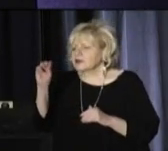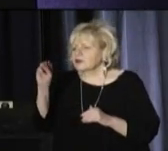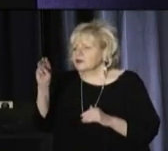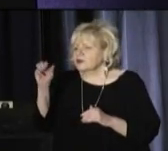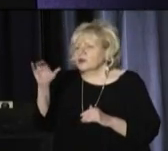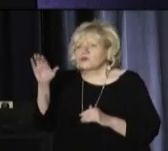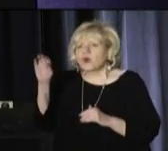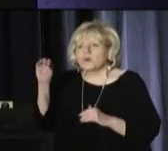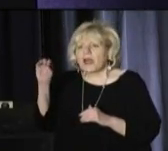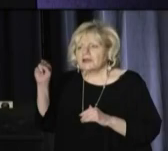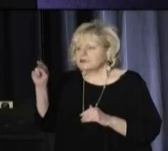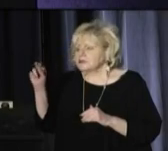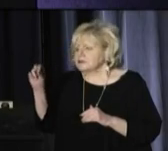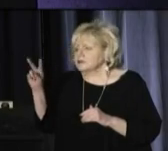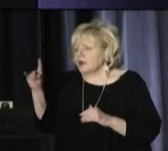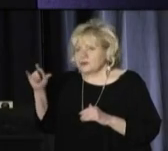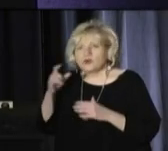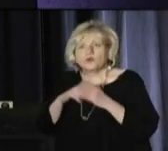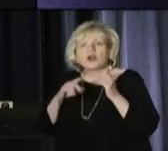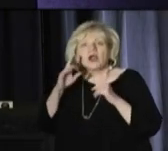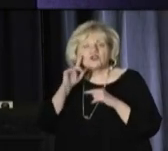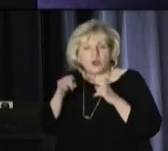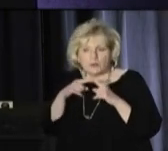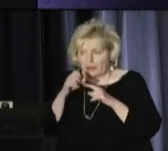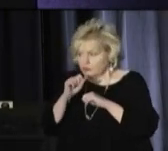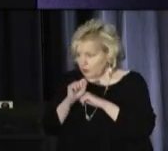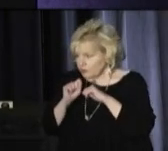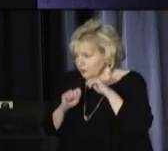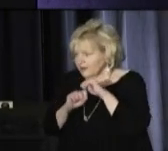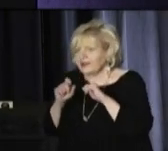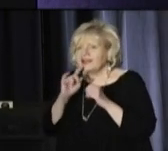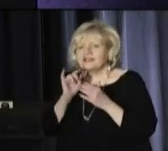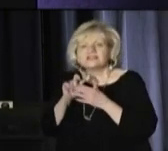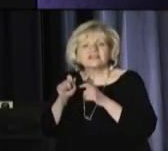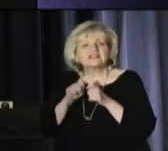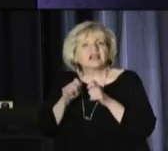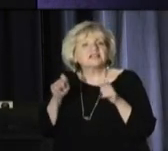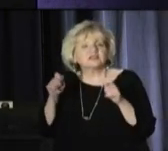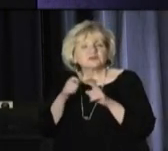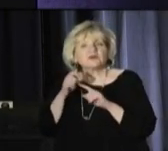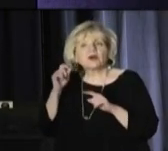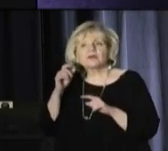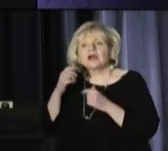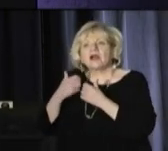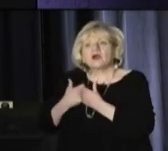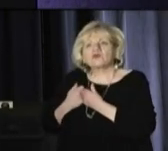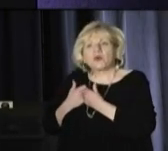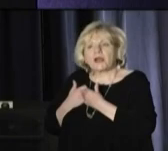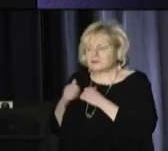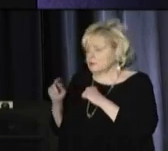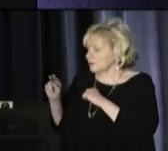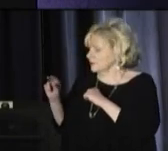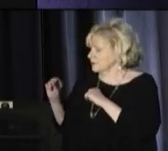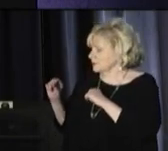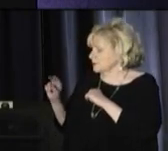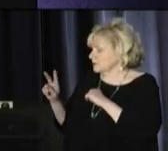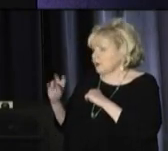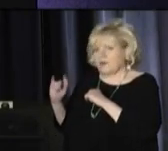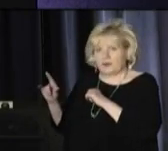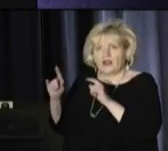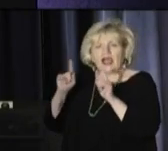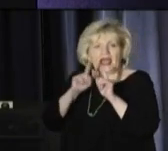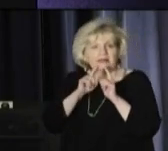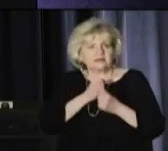about structure comes from the tightness required in a romance novel. I think because as a poet, you are so familiar with